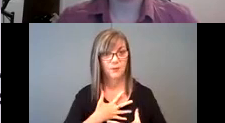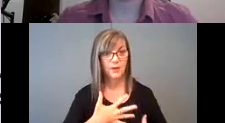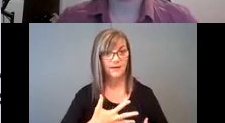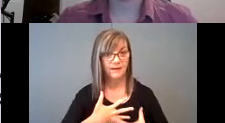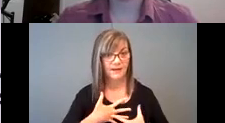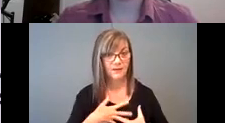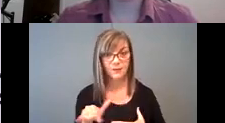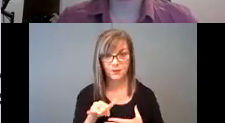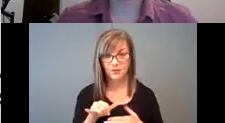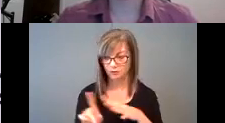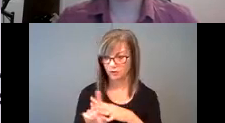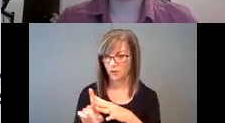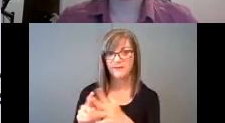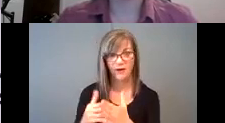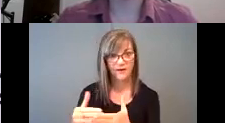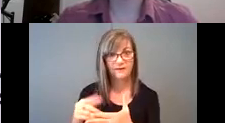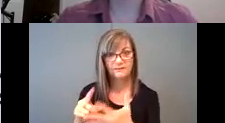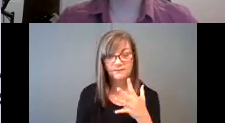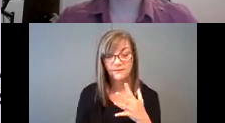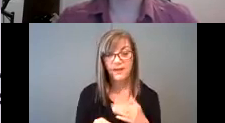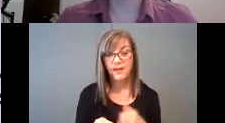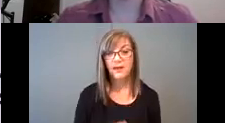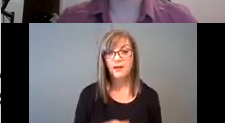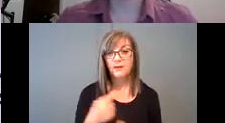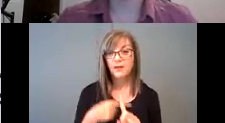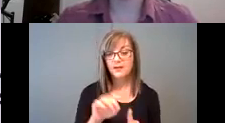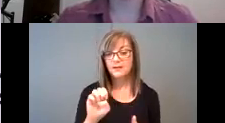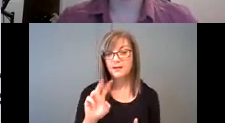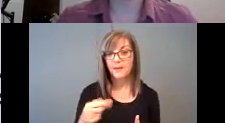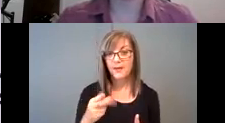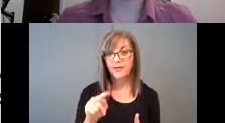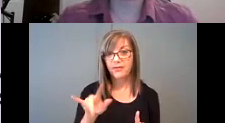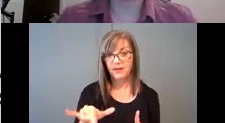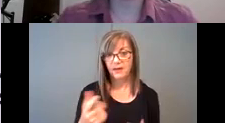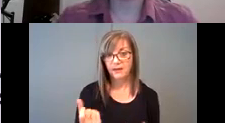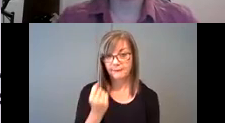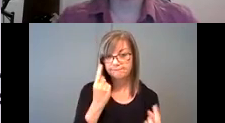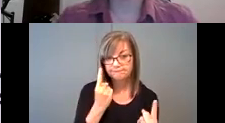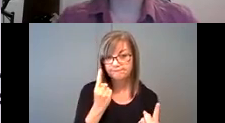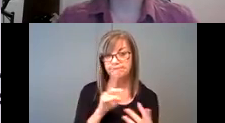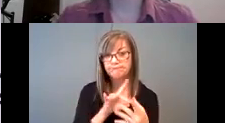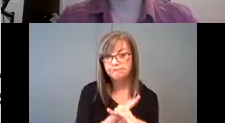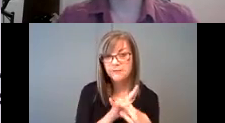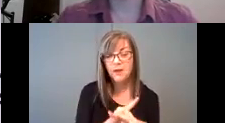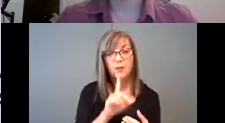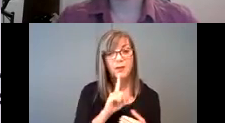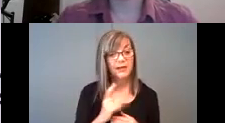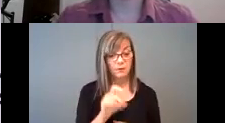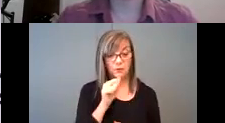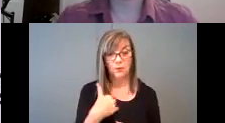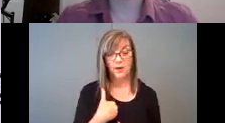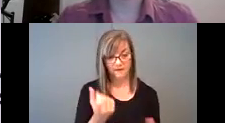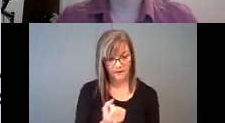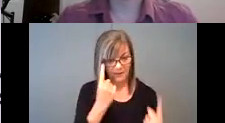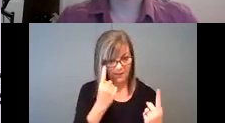components. And I think empathy is really kind of the building block for healing-centered engagement. If you don't have empathy for the